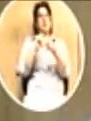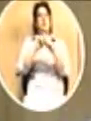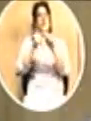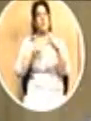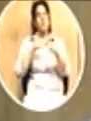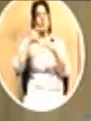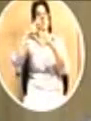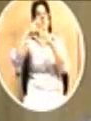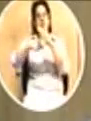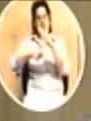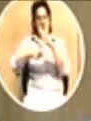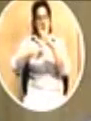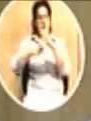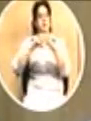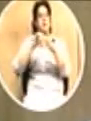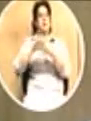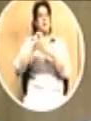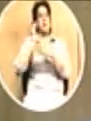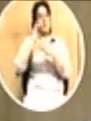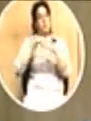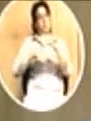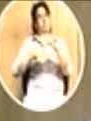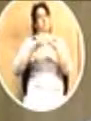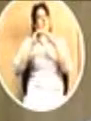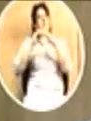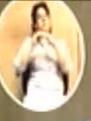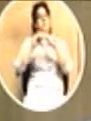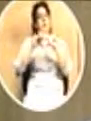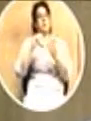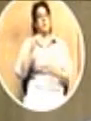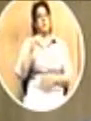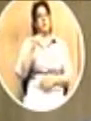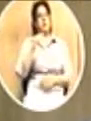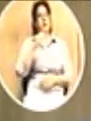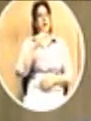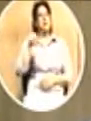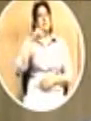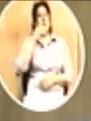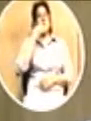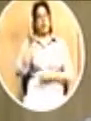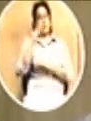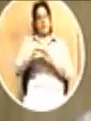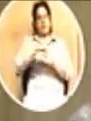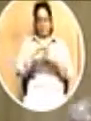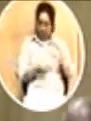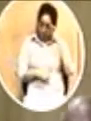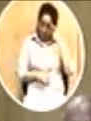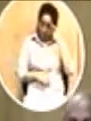cost that's going to hit the city straight in the face. You have a good day.